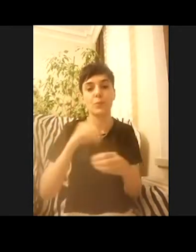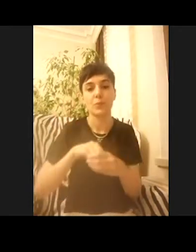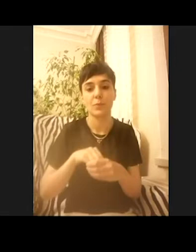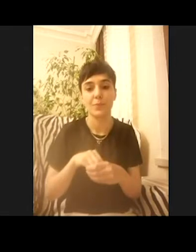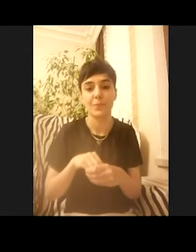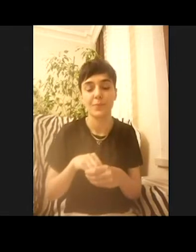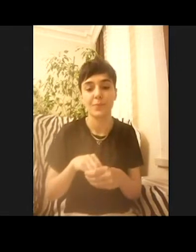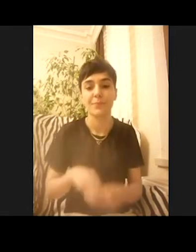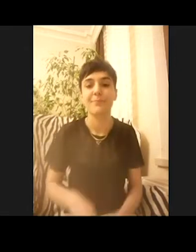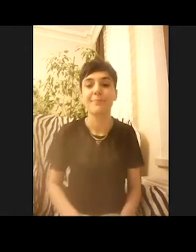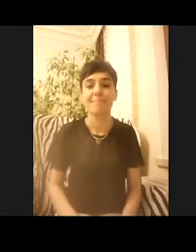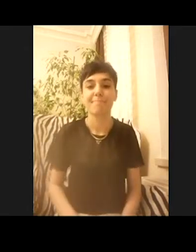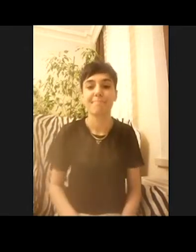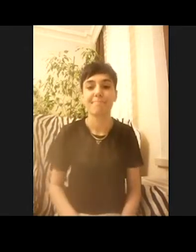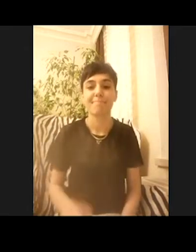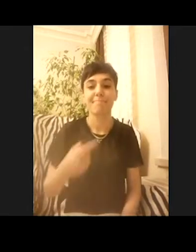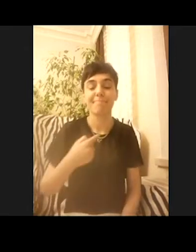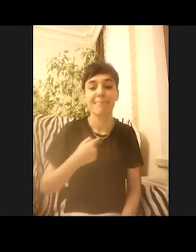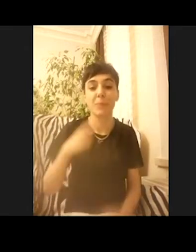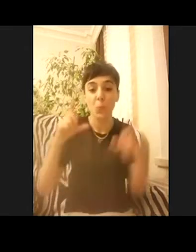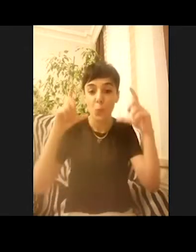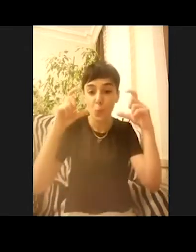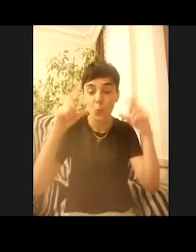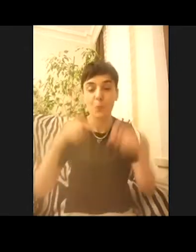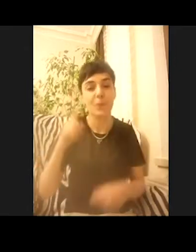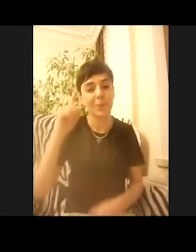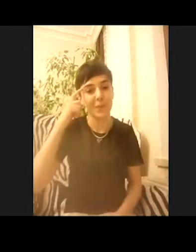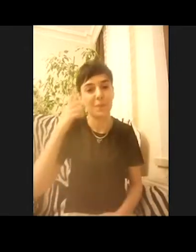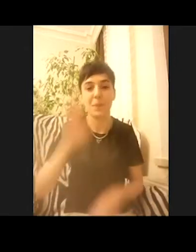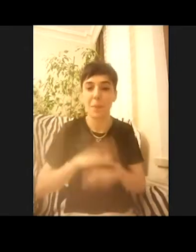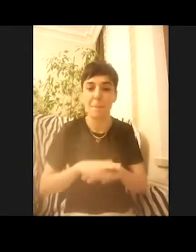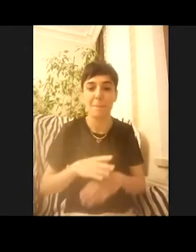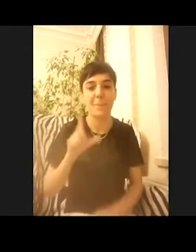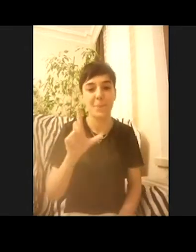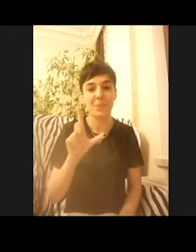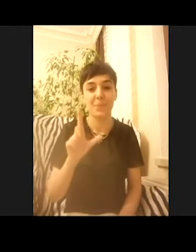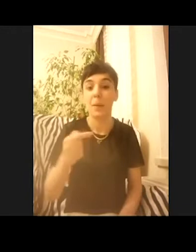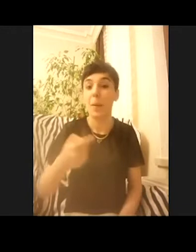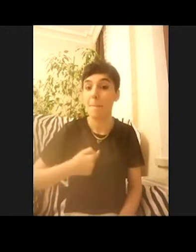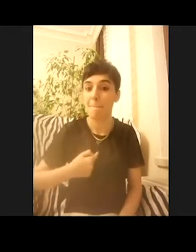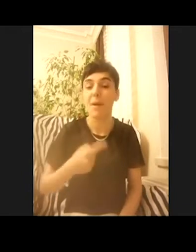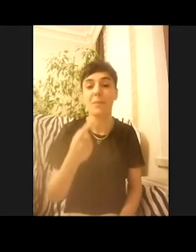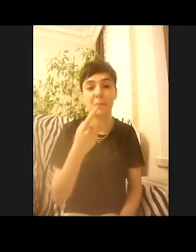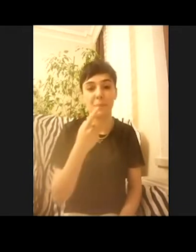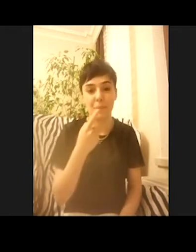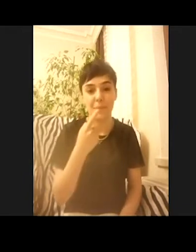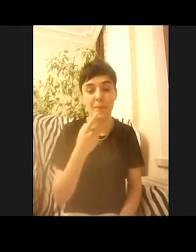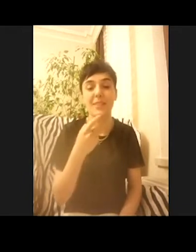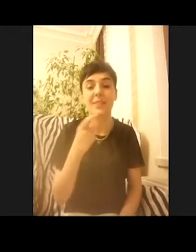person with blonde hair. I'm wearing a tank top and there's some gold glitter on my